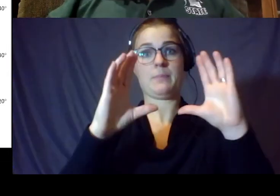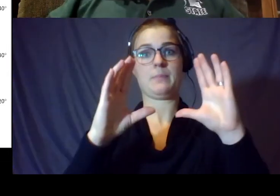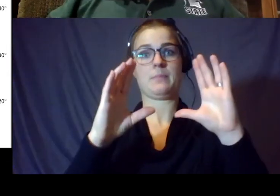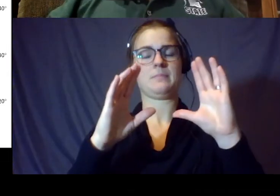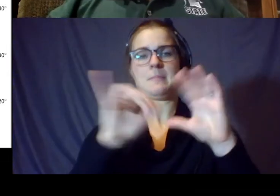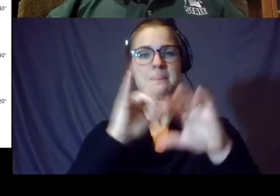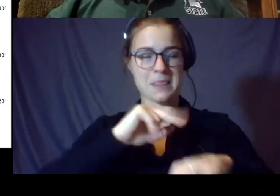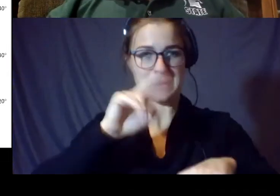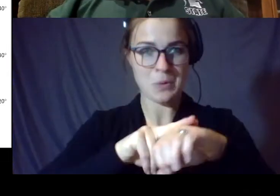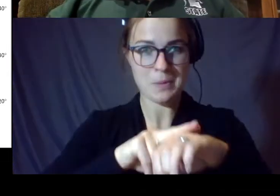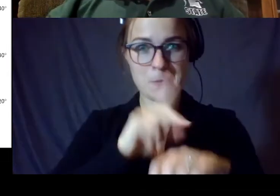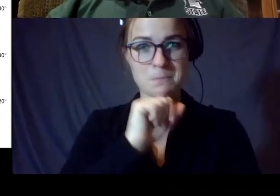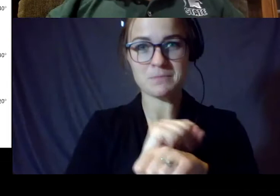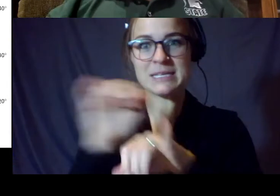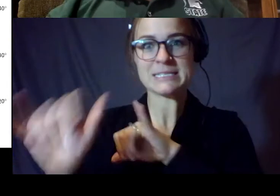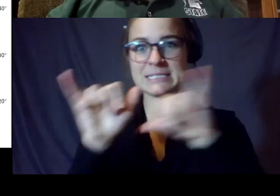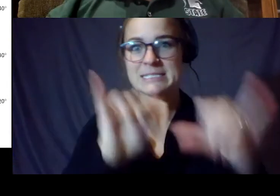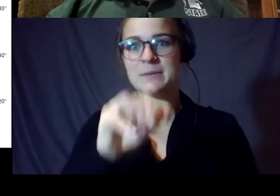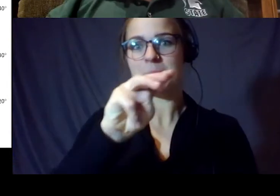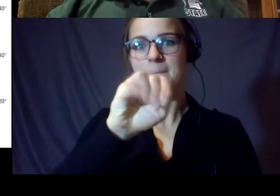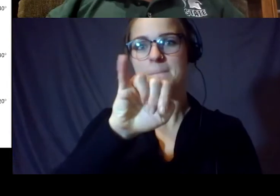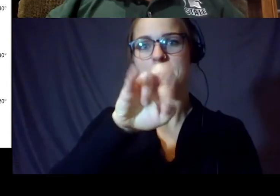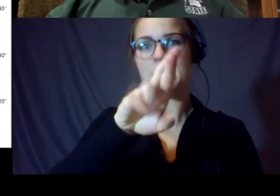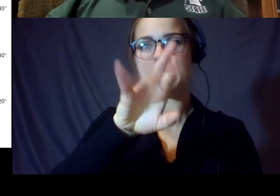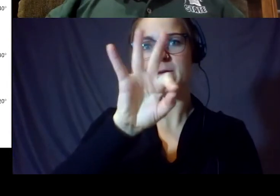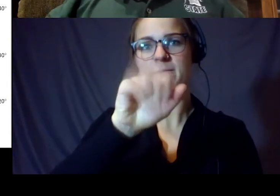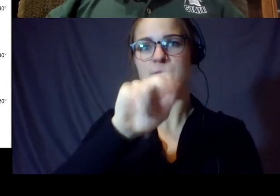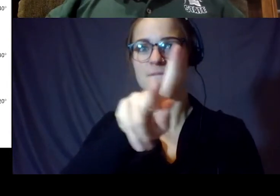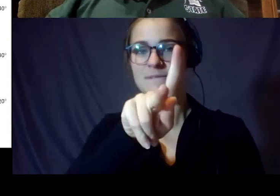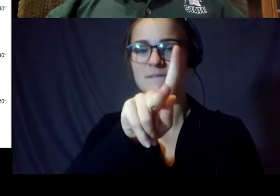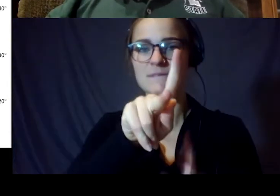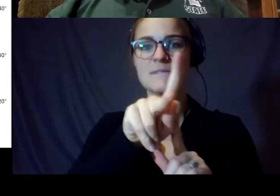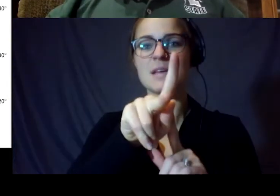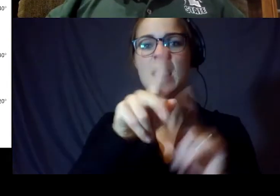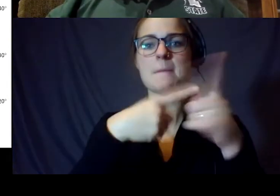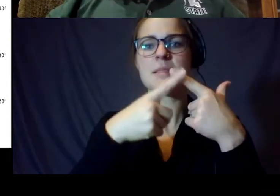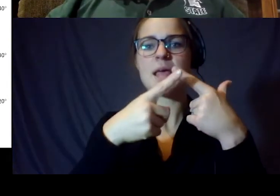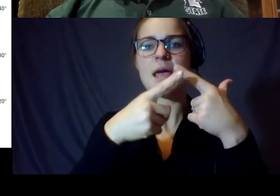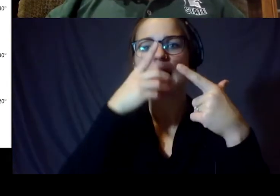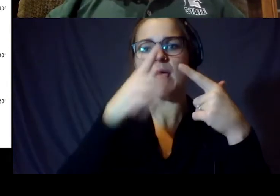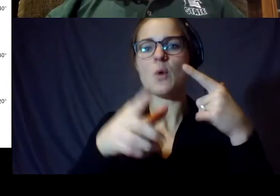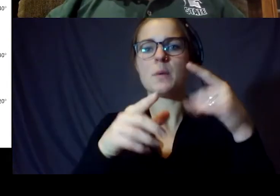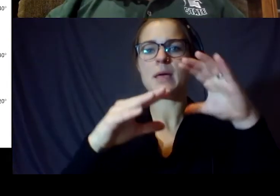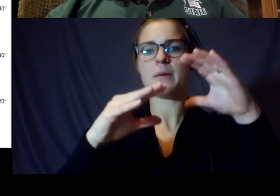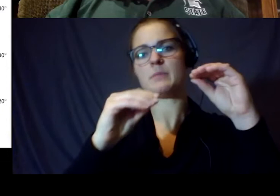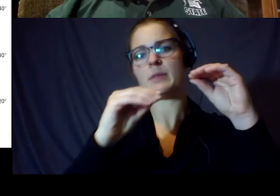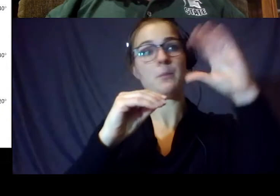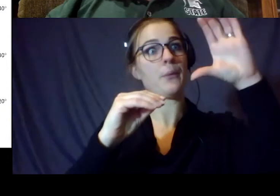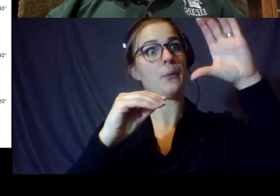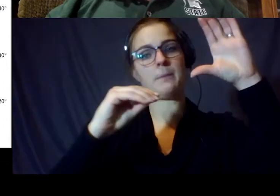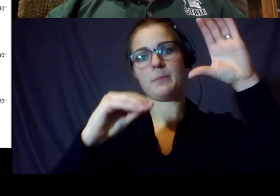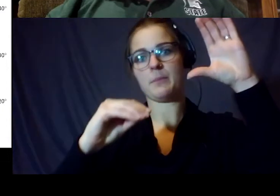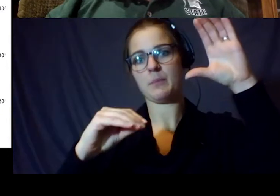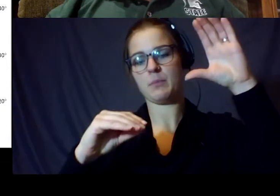Normally, it's almost as bright as Mirfak, this nice second magnitude star here, but then it drops so that it's less bright than any of these bright